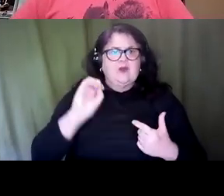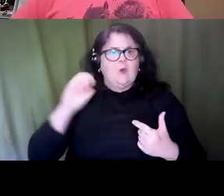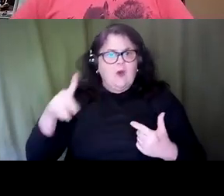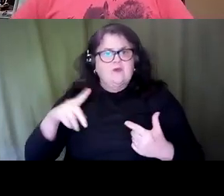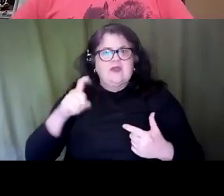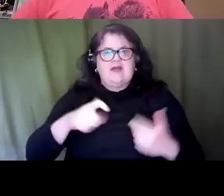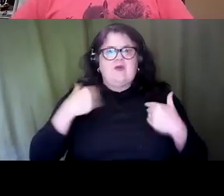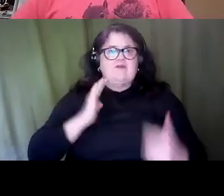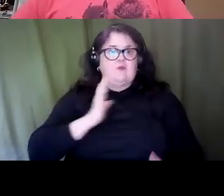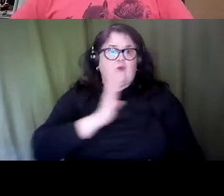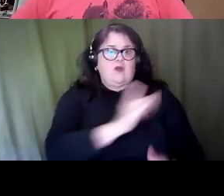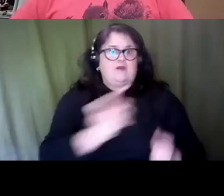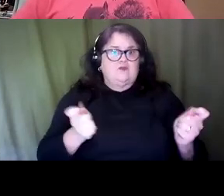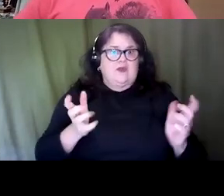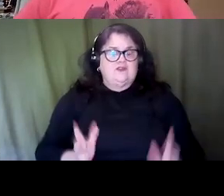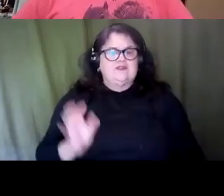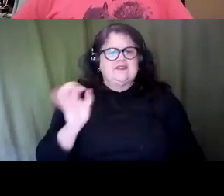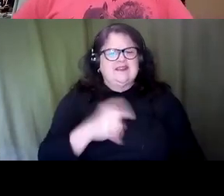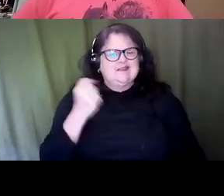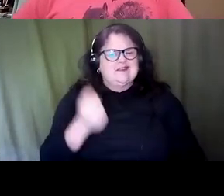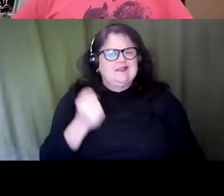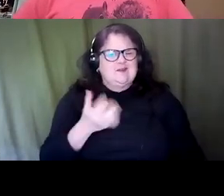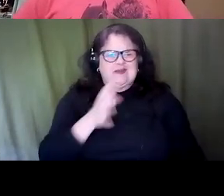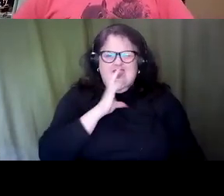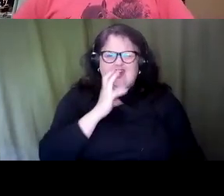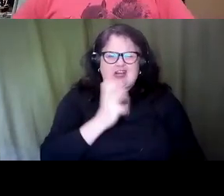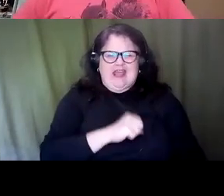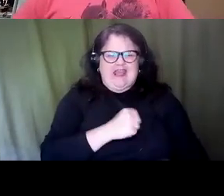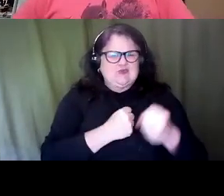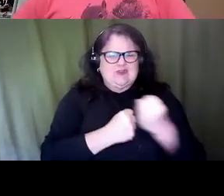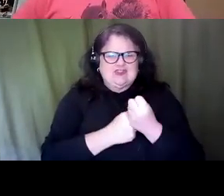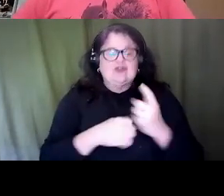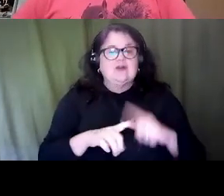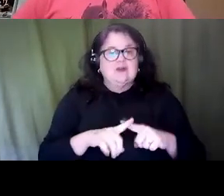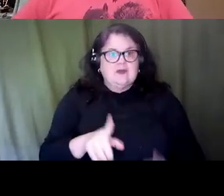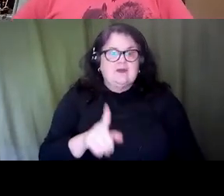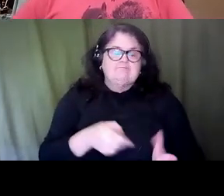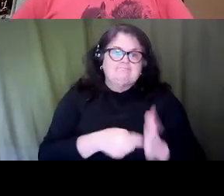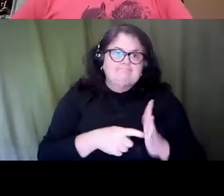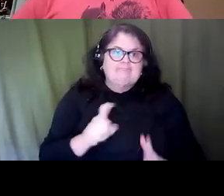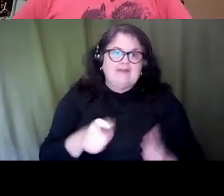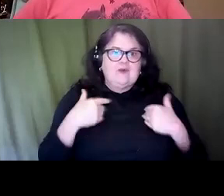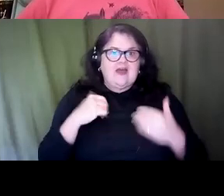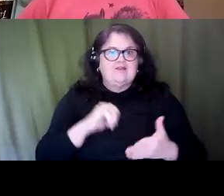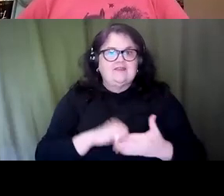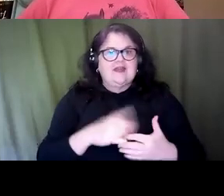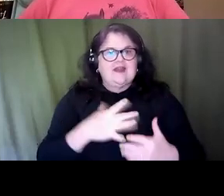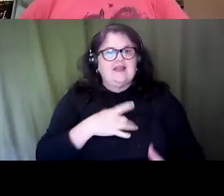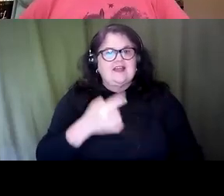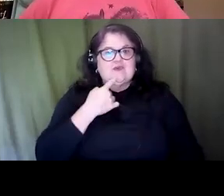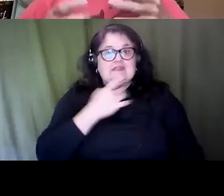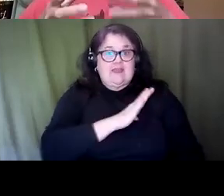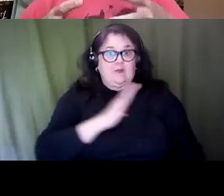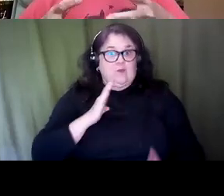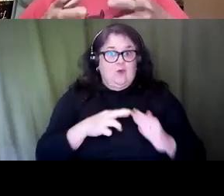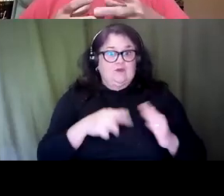have a board of directors, which is to me a little bit of an archaic structure. But since we have to have them, the main thing I like to say is that the role of the board should